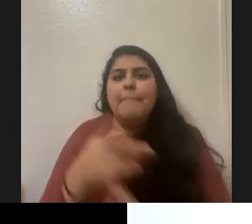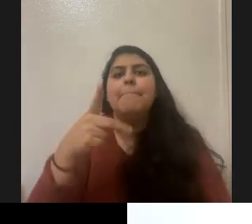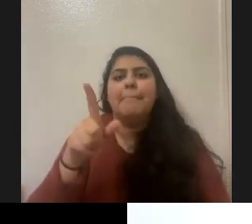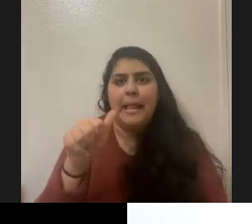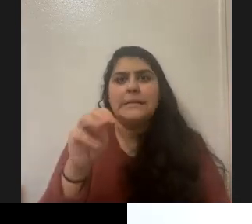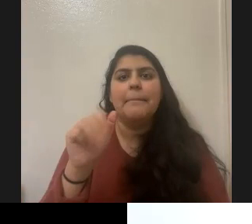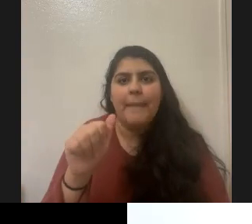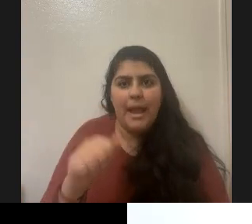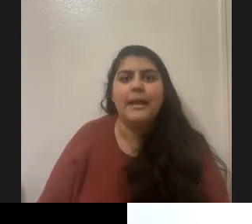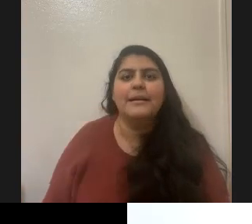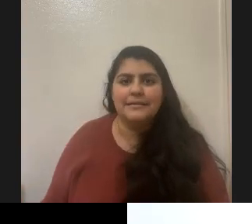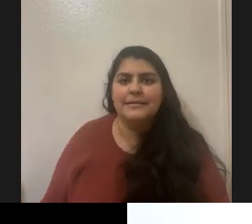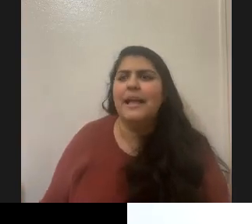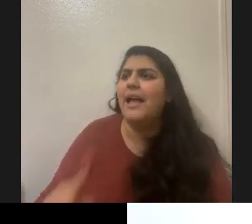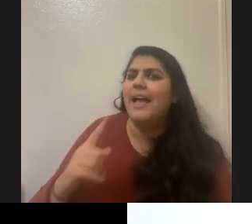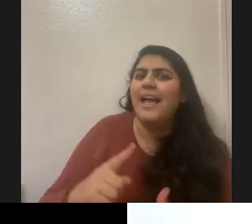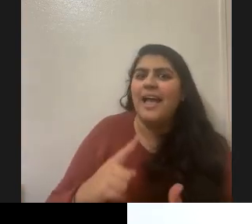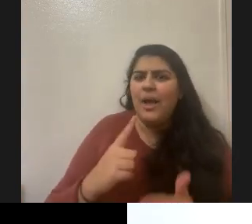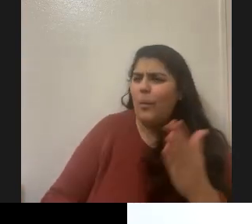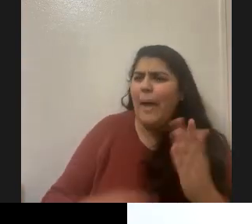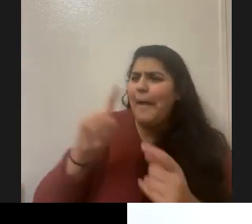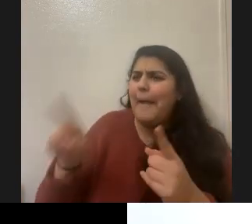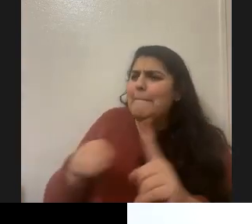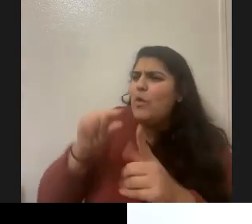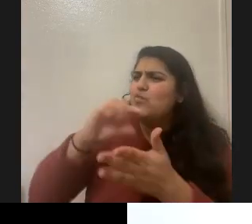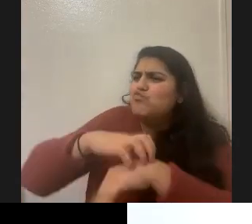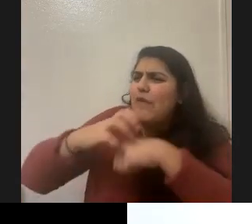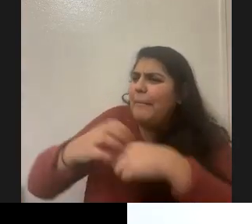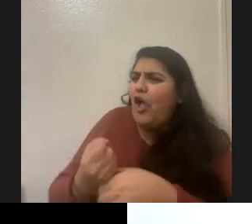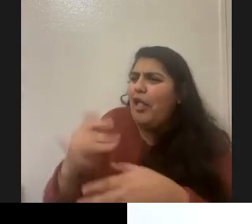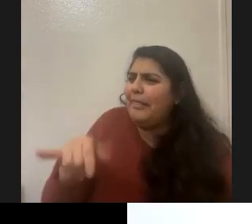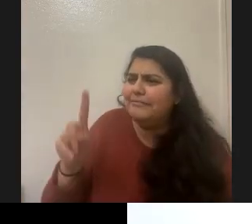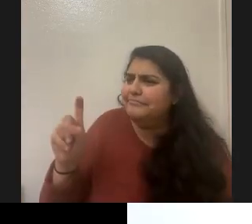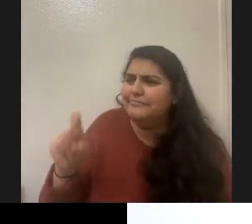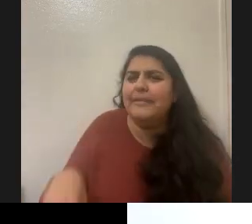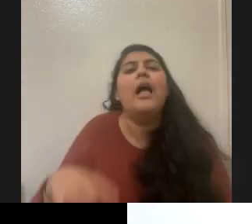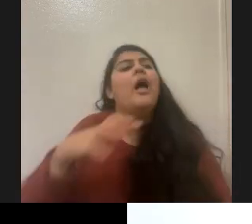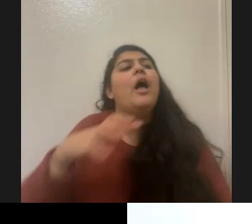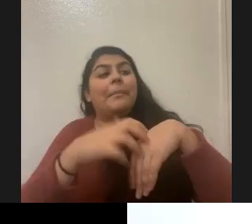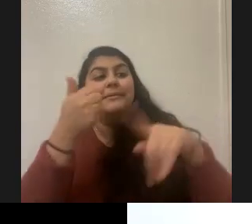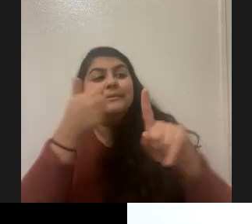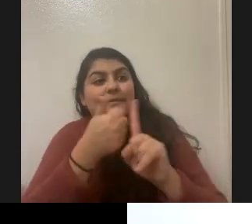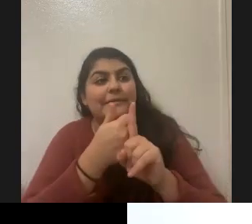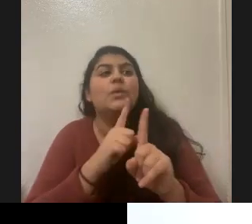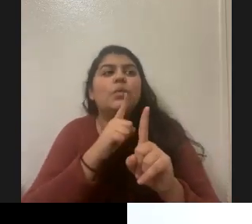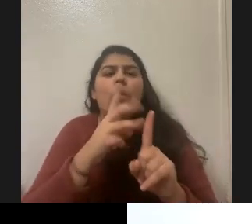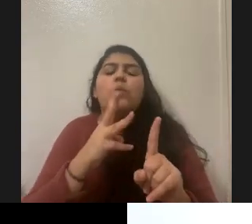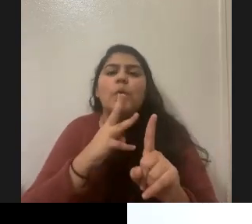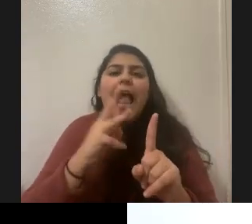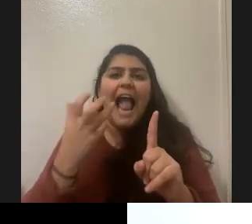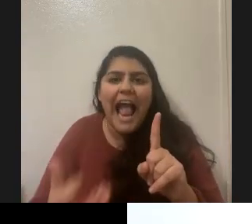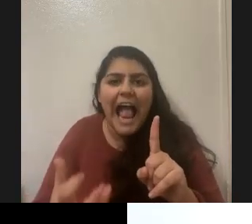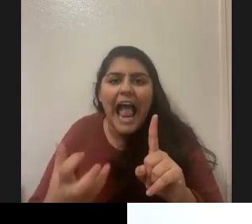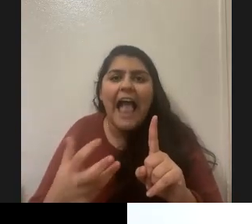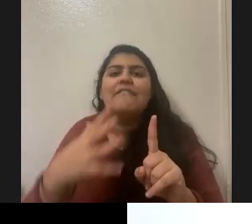Would But you know I what it don't is know if. about grapes specifically? I would imagine that because grapes are really watery and in a